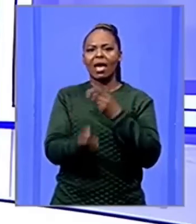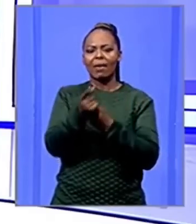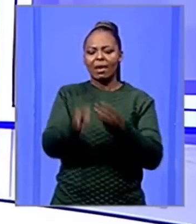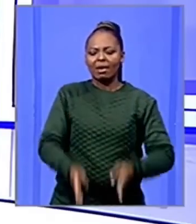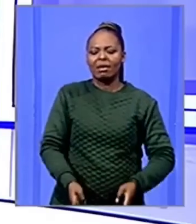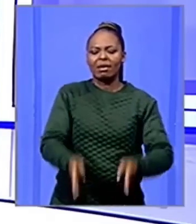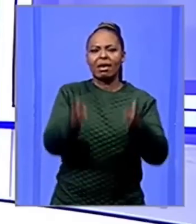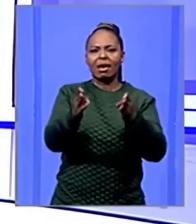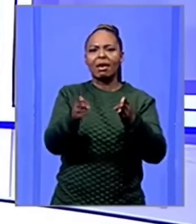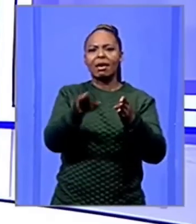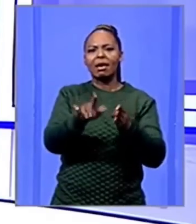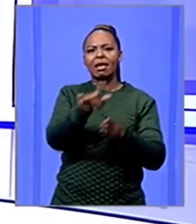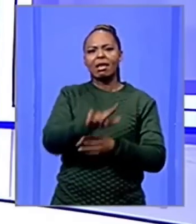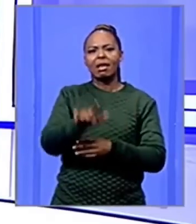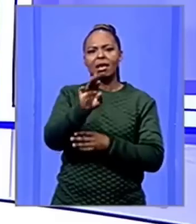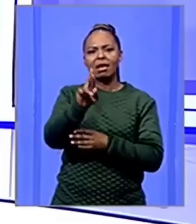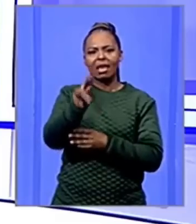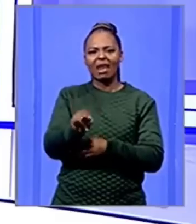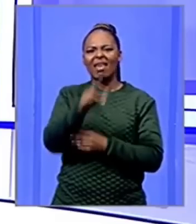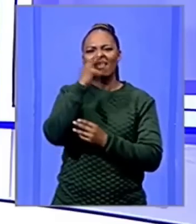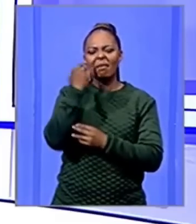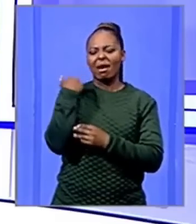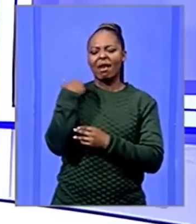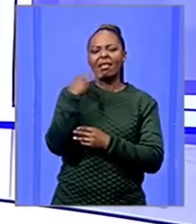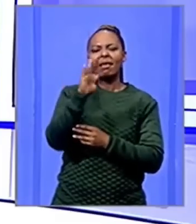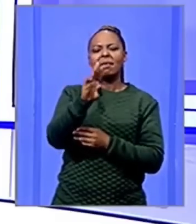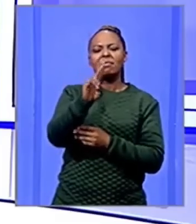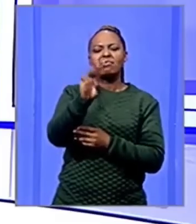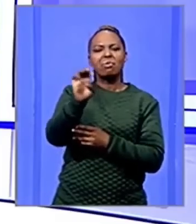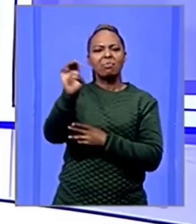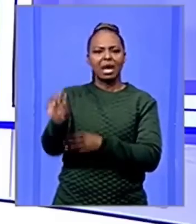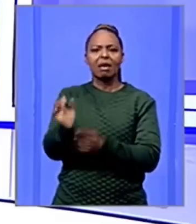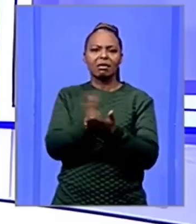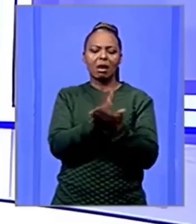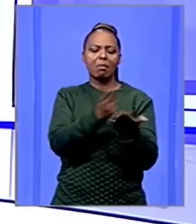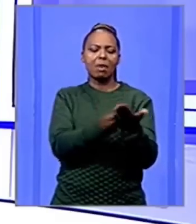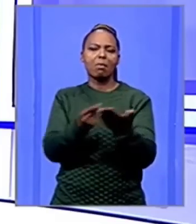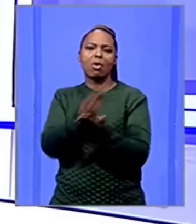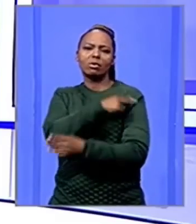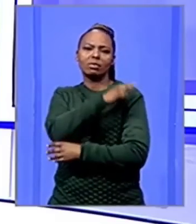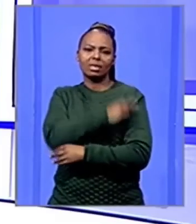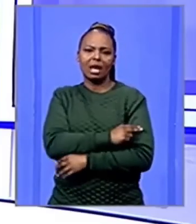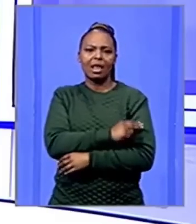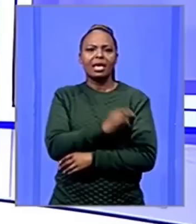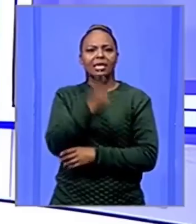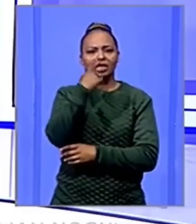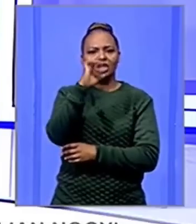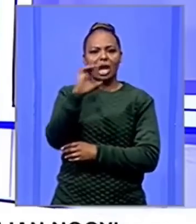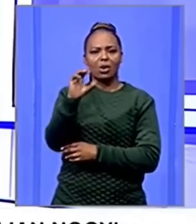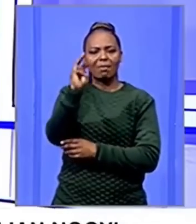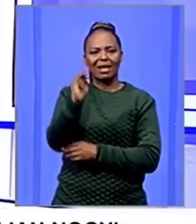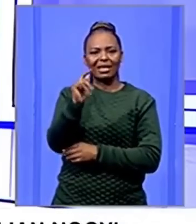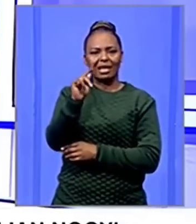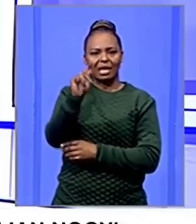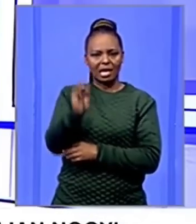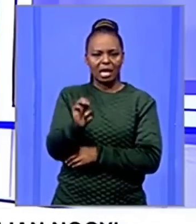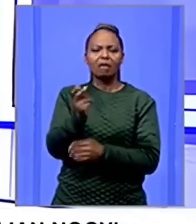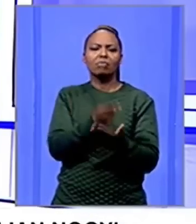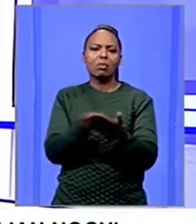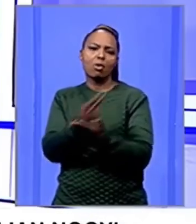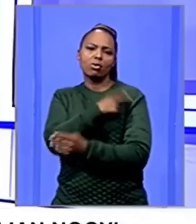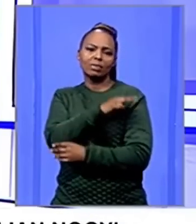Lilian Ngoyi e neng itsege jaaka BRICS mo Johannesburg ba ba amogetsweng kwa bookelong jwa Charlotte Maxeke ba kokotlegela sentle. O na